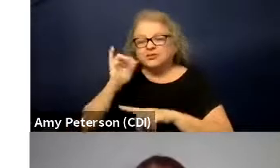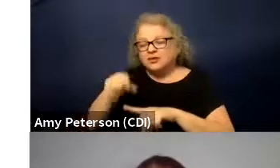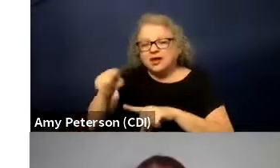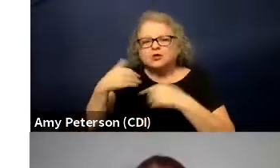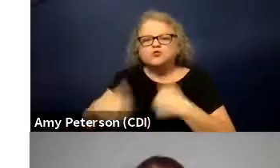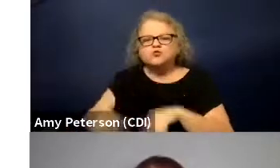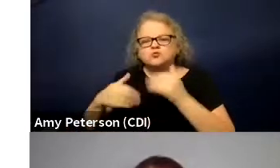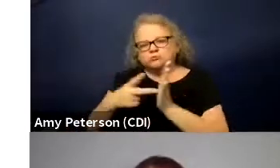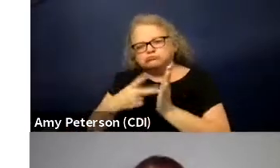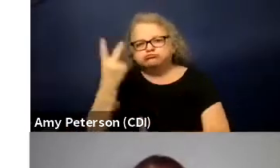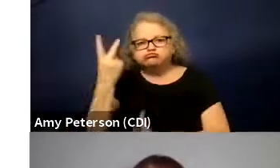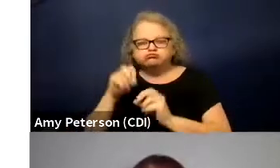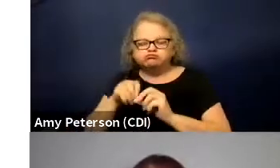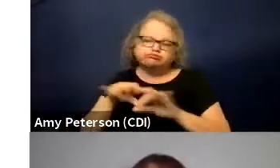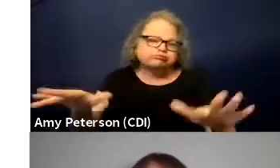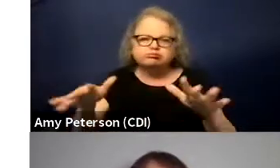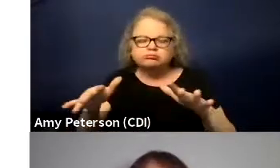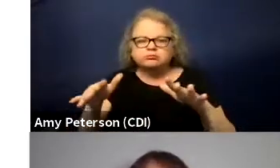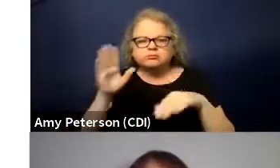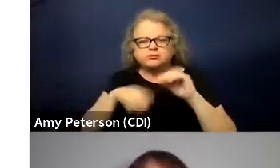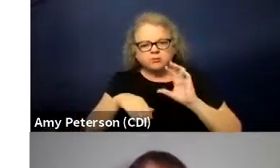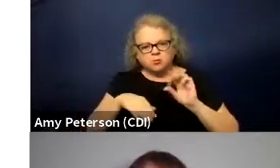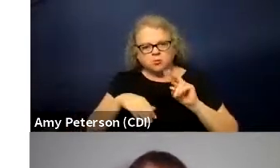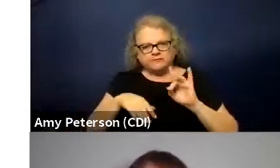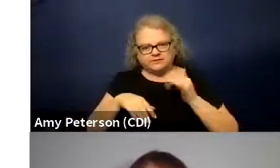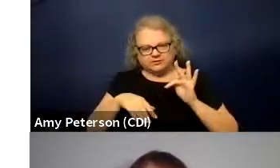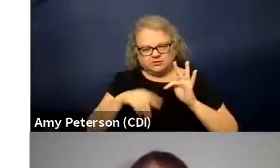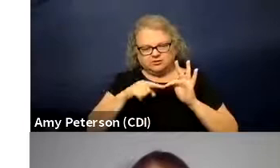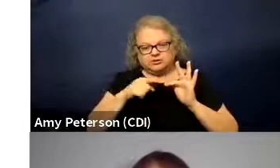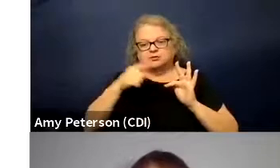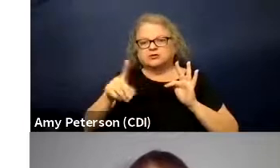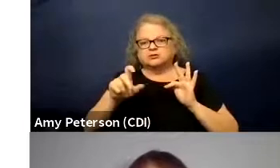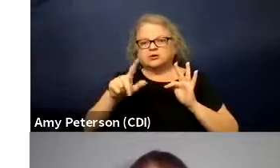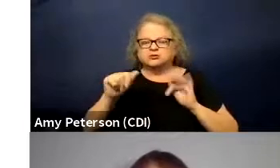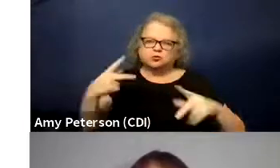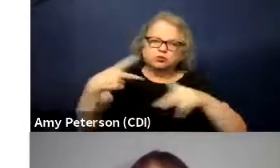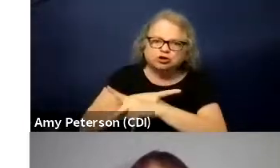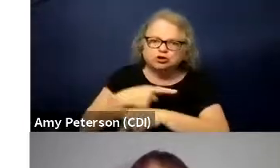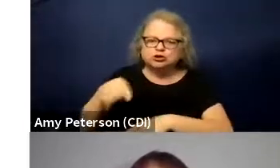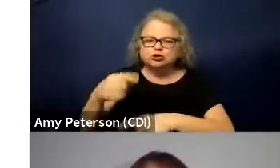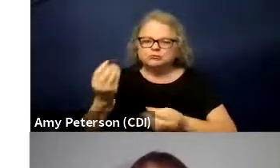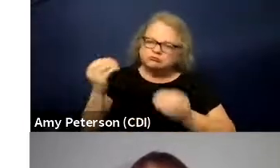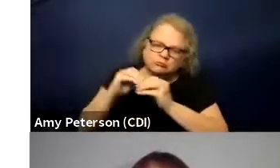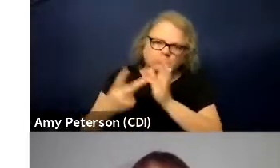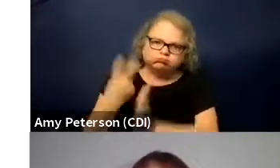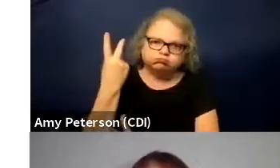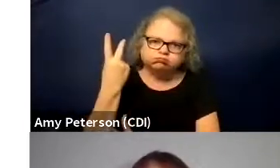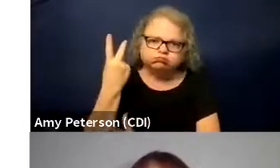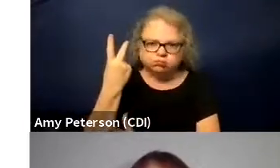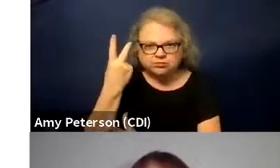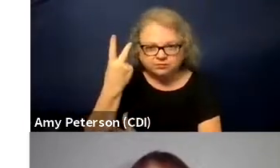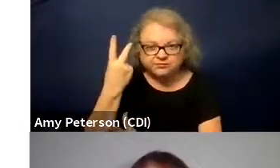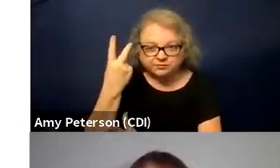allow it to have higher viral loads, a higher amount of virus in your respiratory